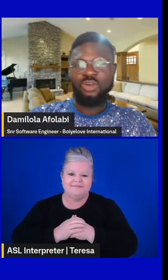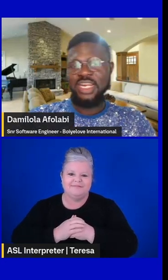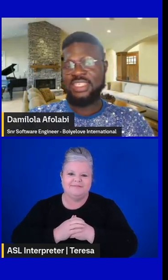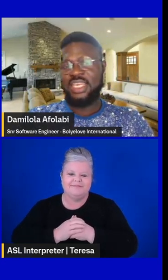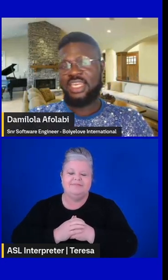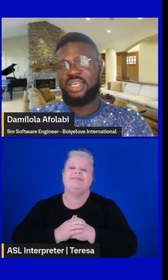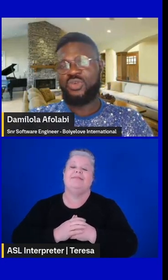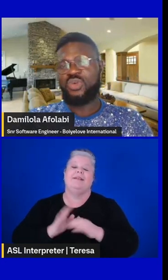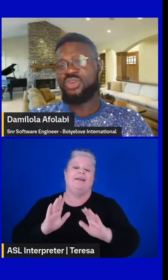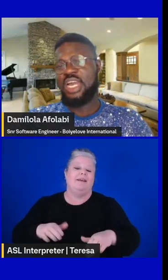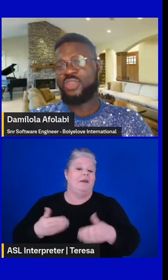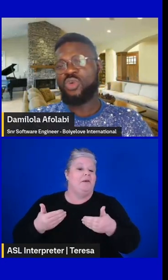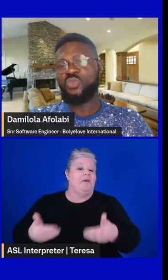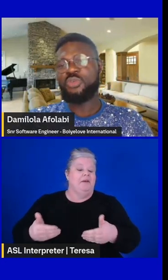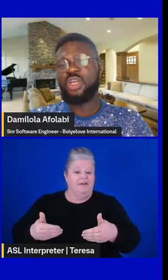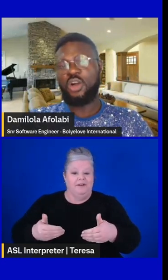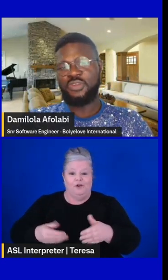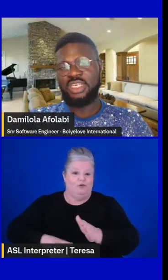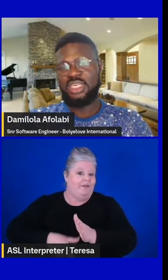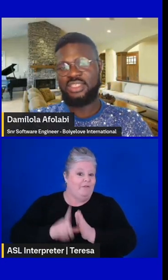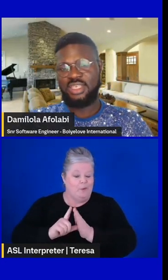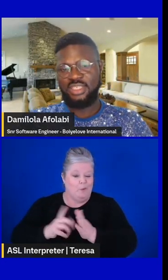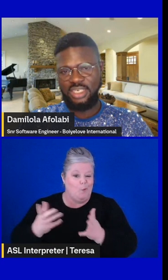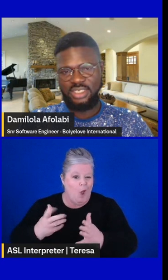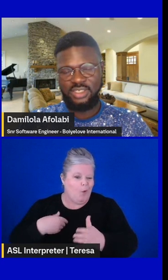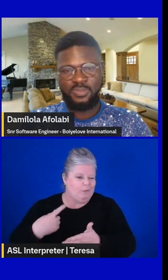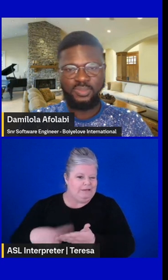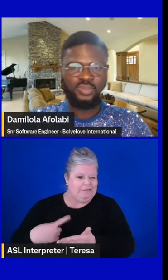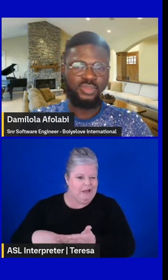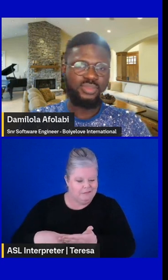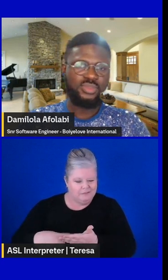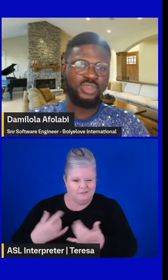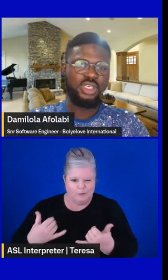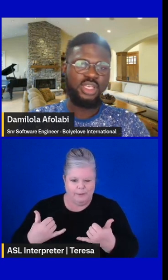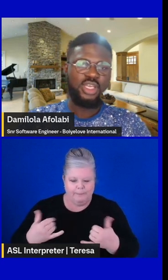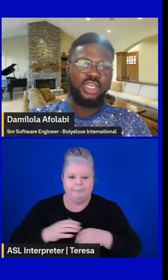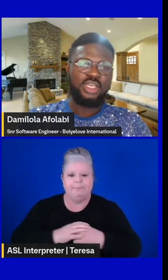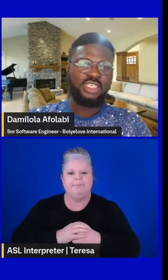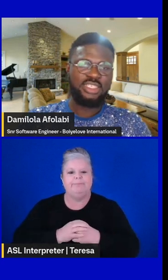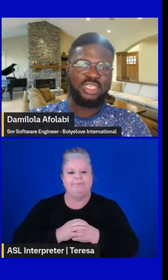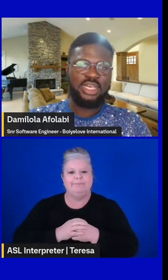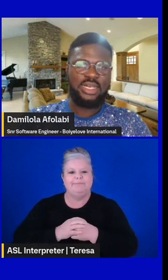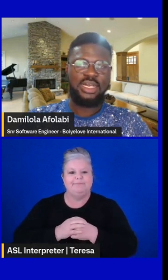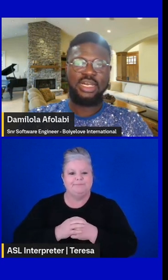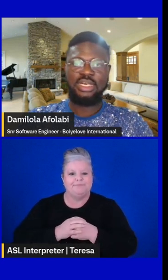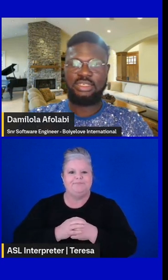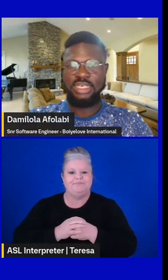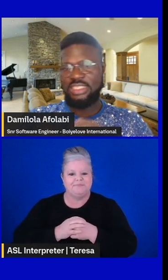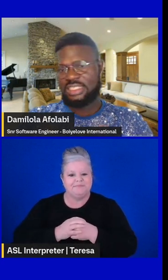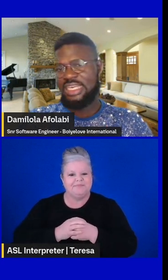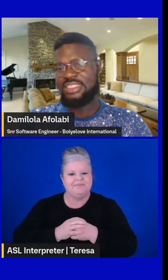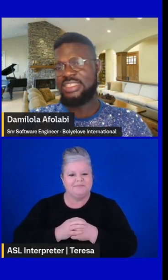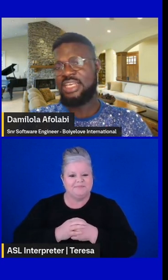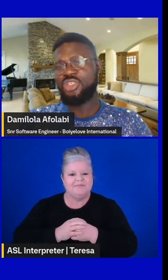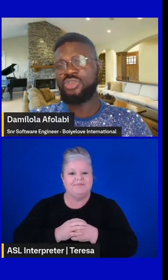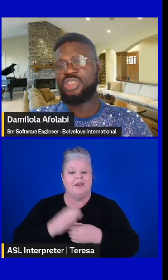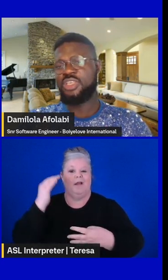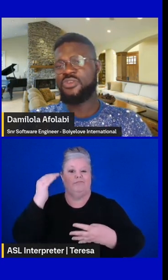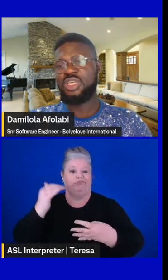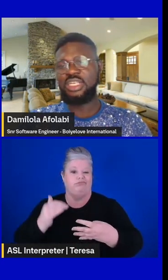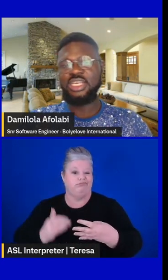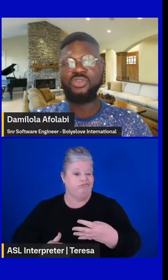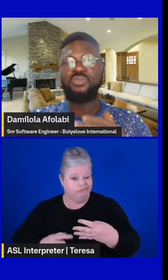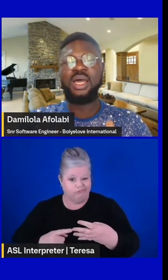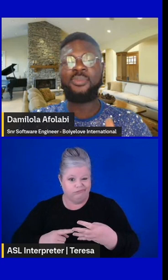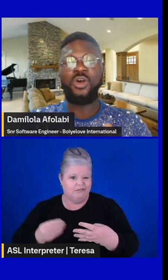So, all right, let's take a quick look at what we'll be covering in today's session. This agenda is designed to give